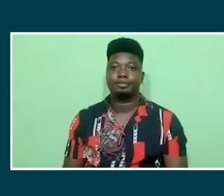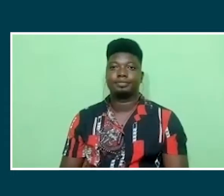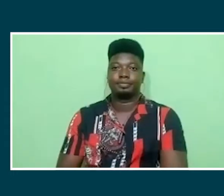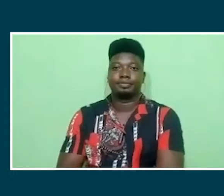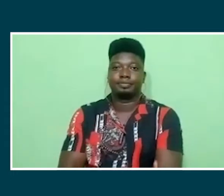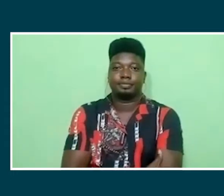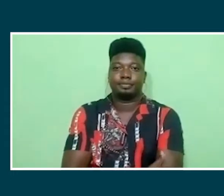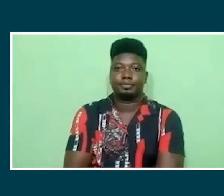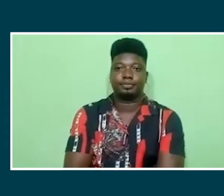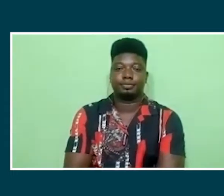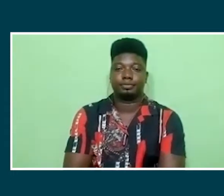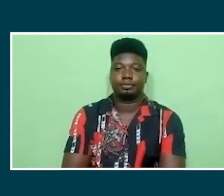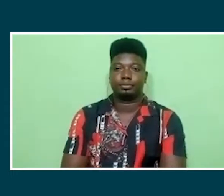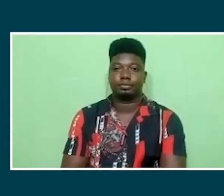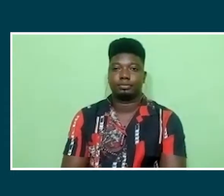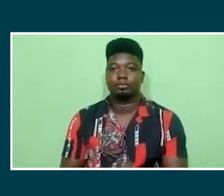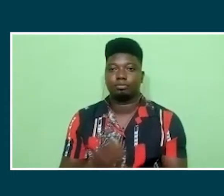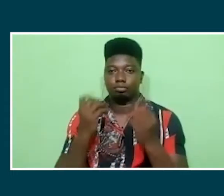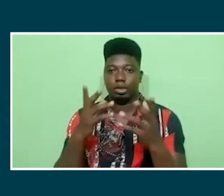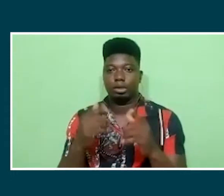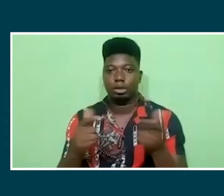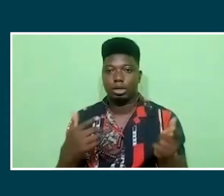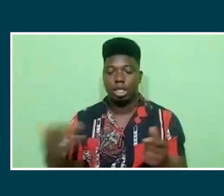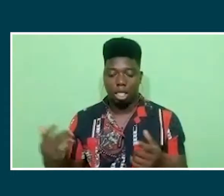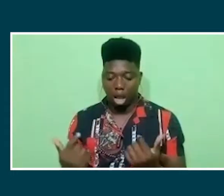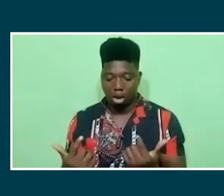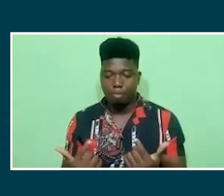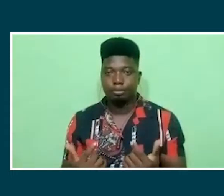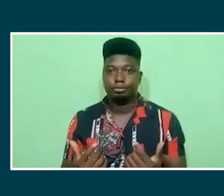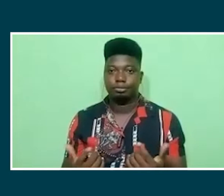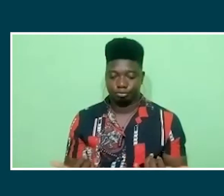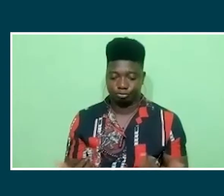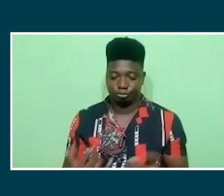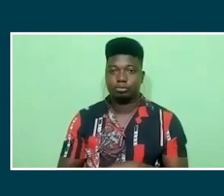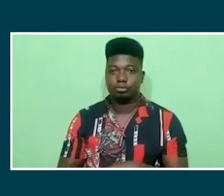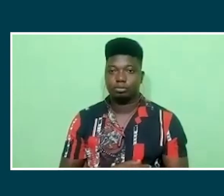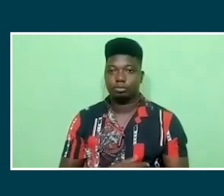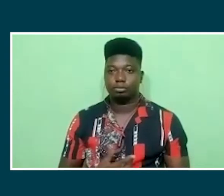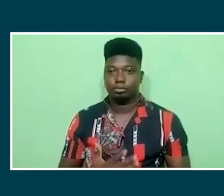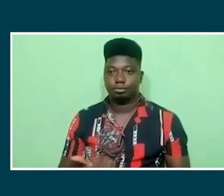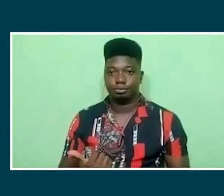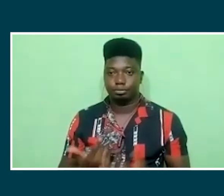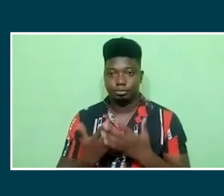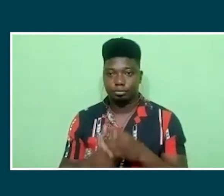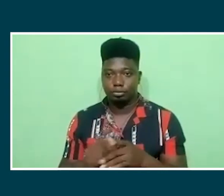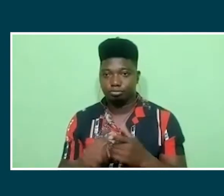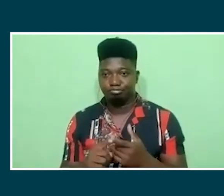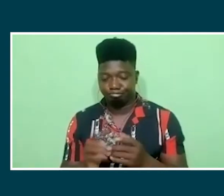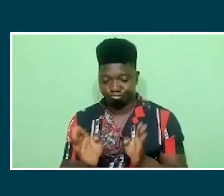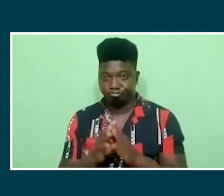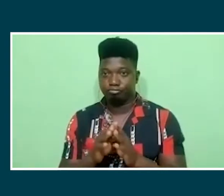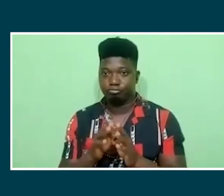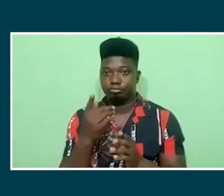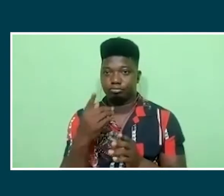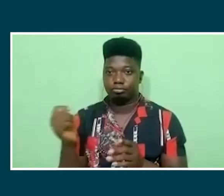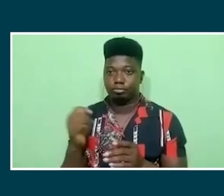So many great things coming up here today. And as we begin to close this space that we've created